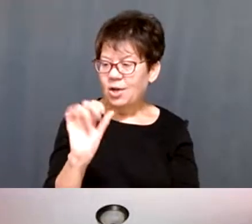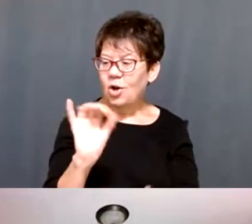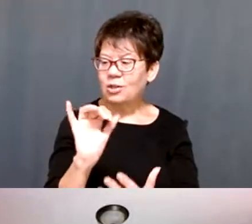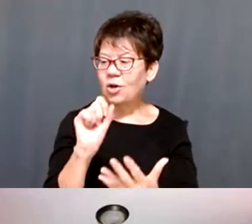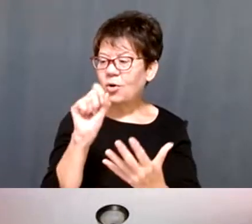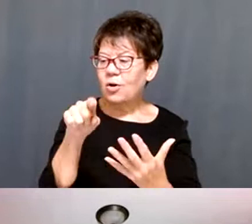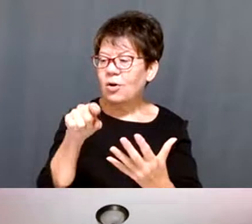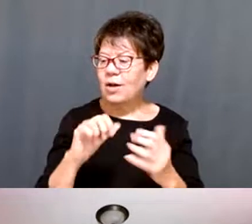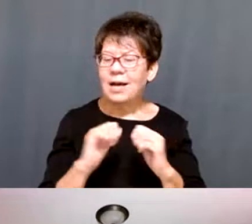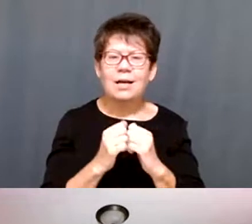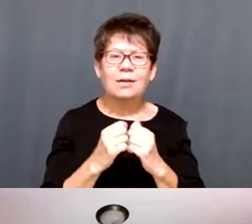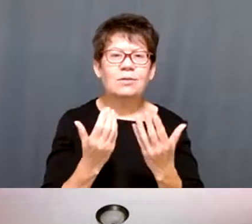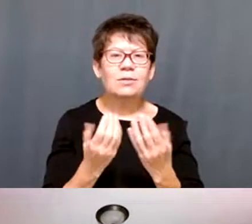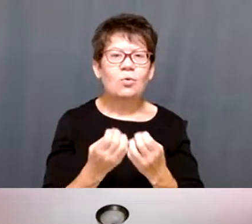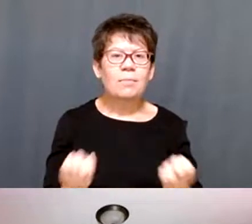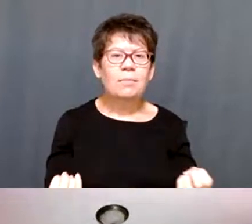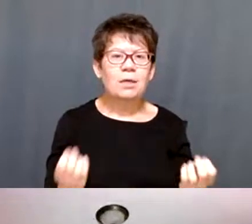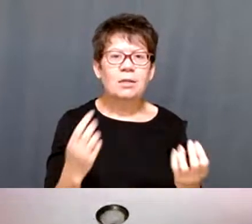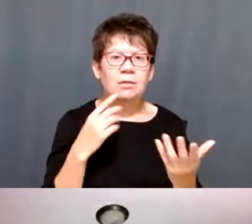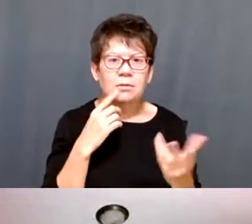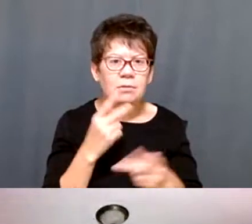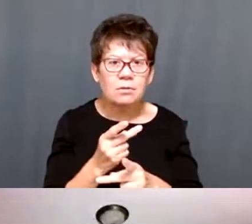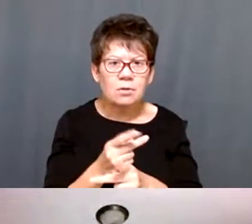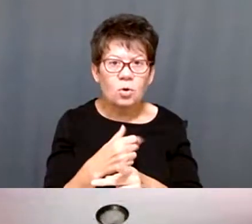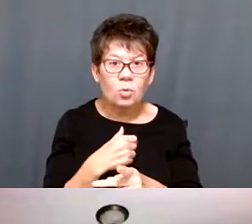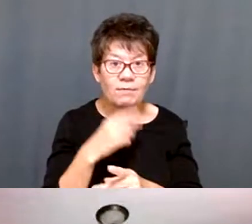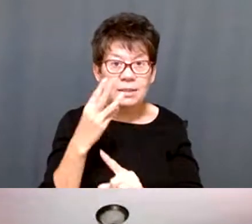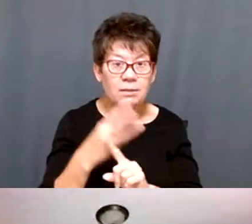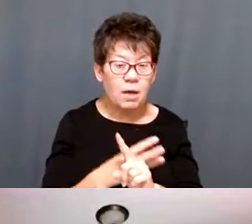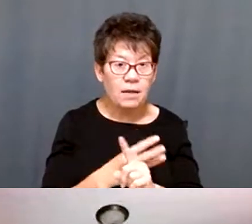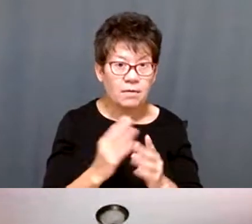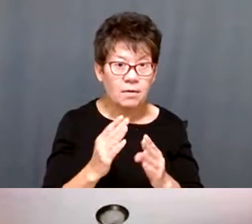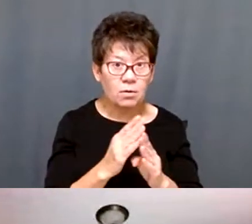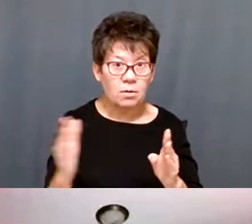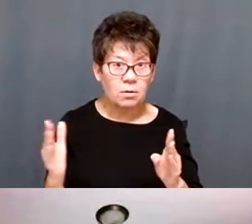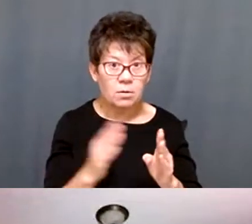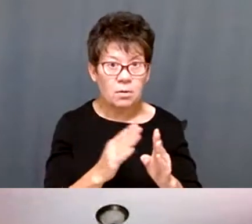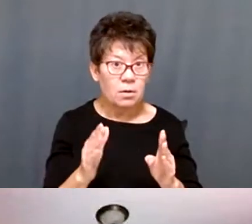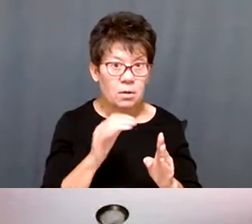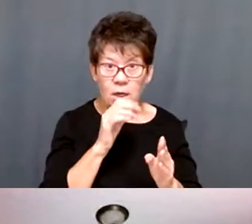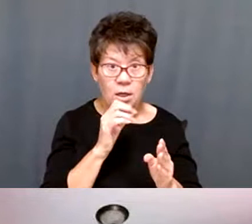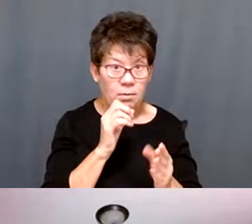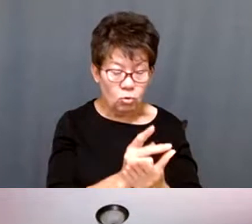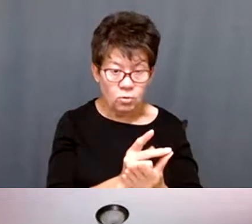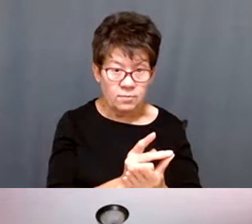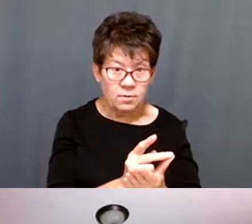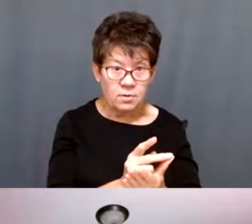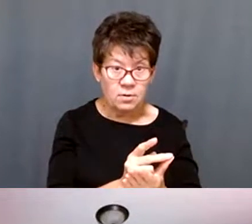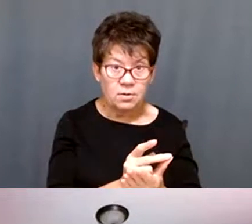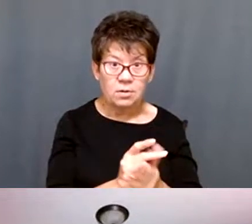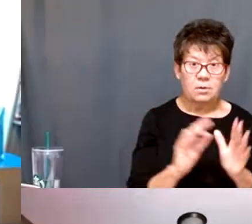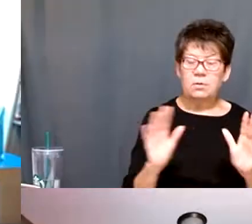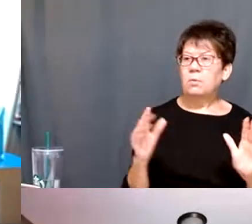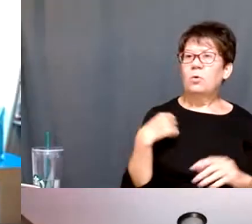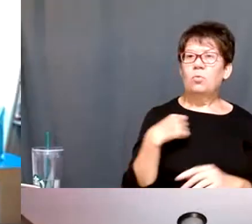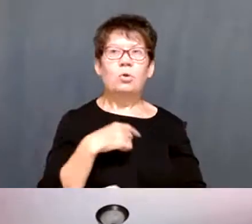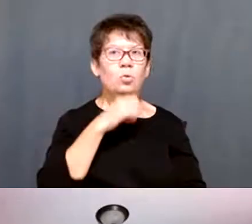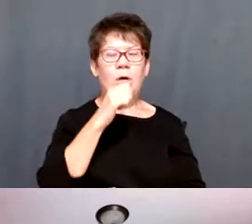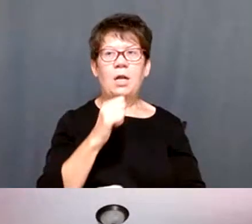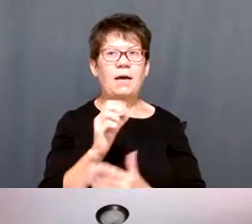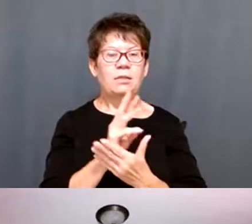is equipment coverage affected? Do we still have a 6-month window that they will not be approved? We do not have a 6-month